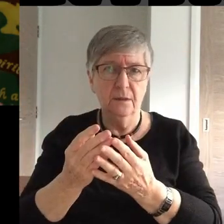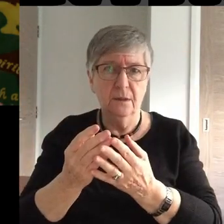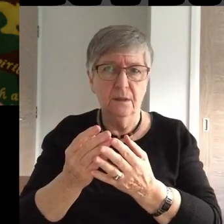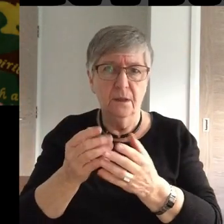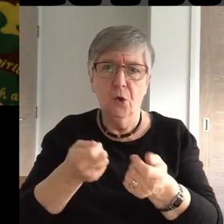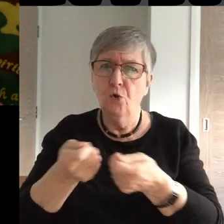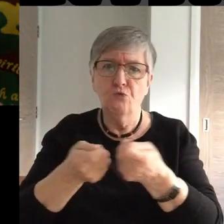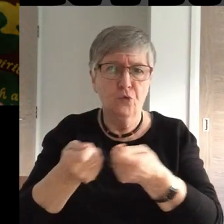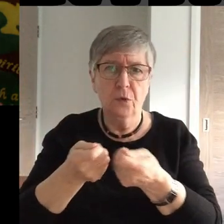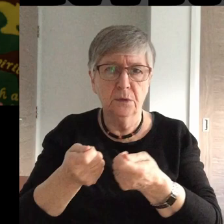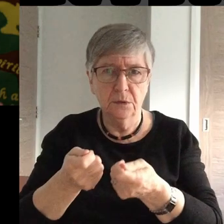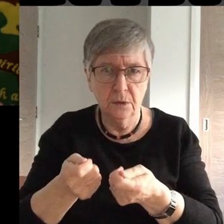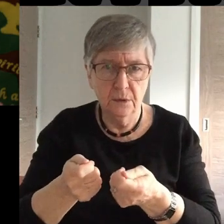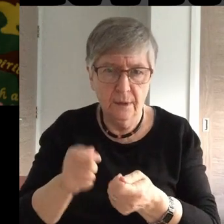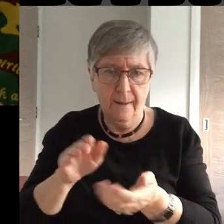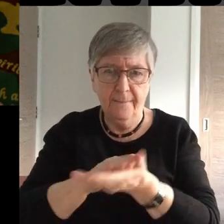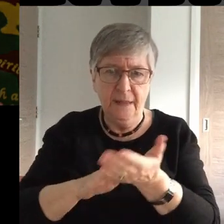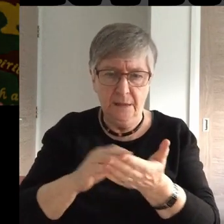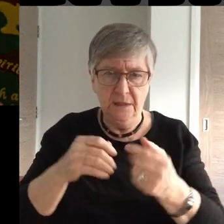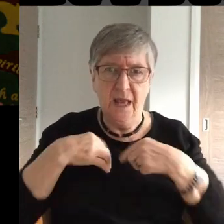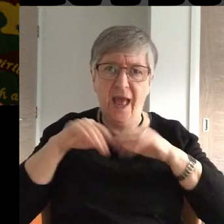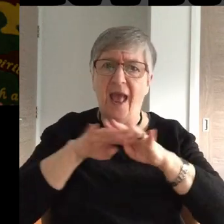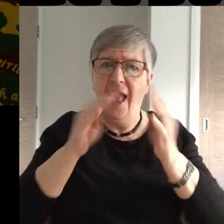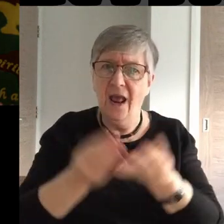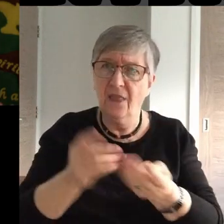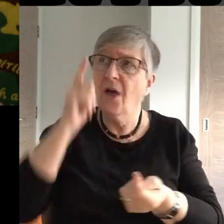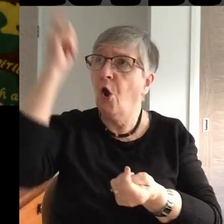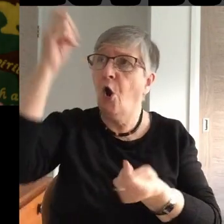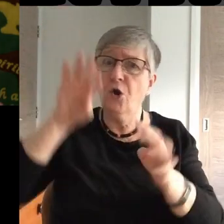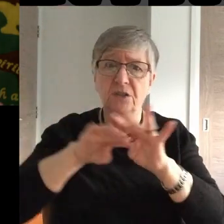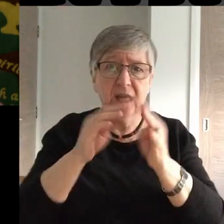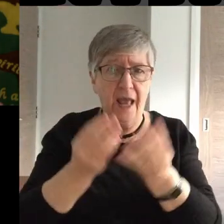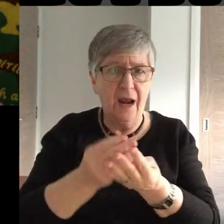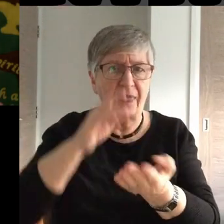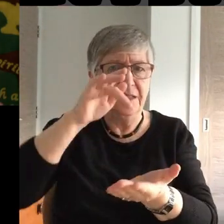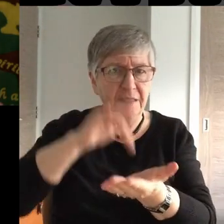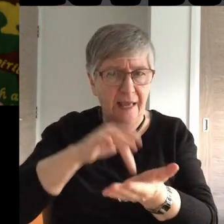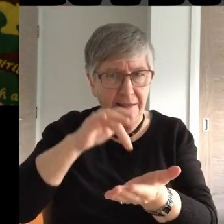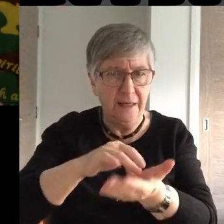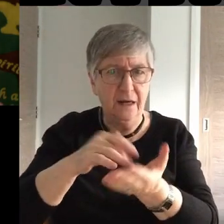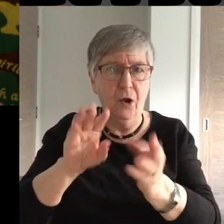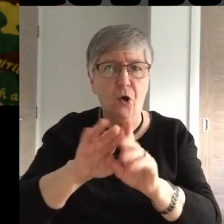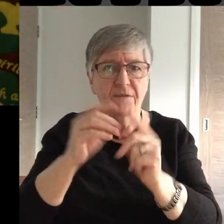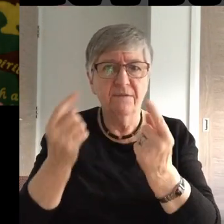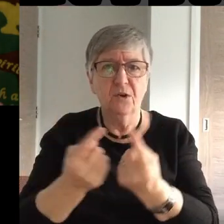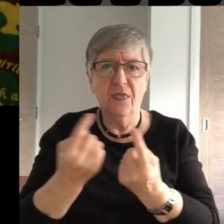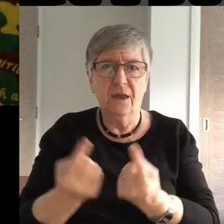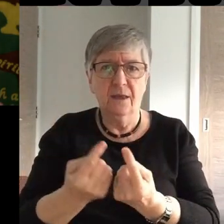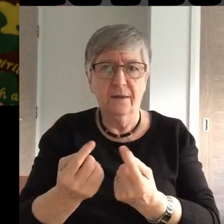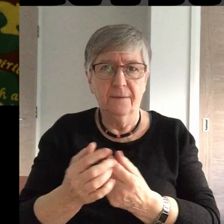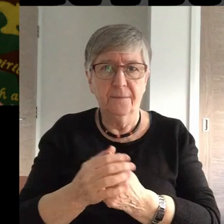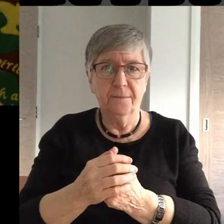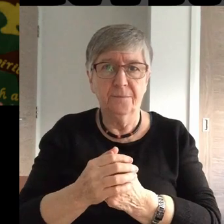anything else. The rules are so constructed that we are at the center of everything.